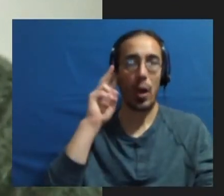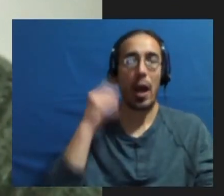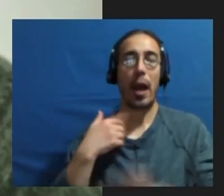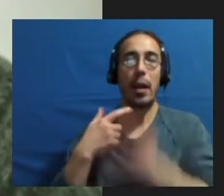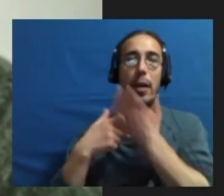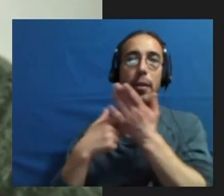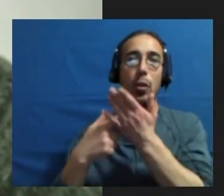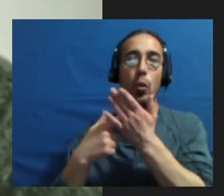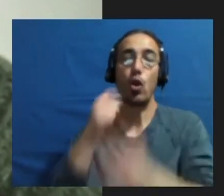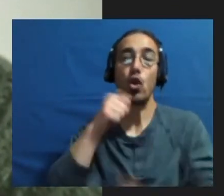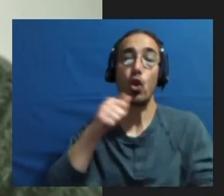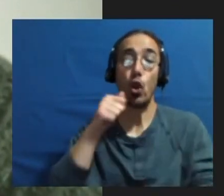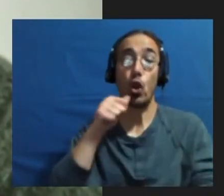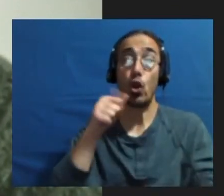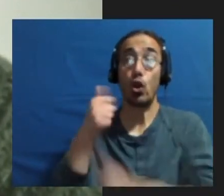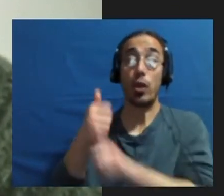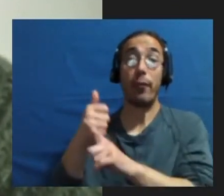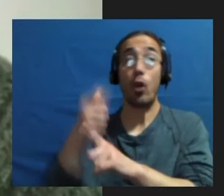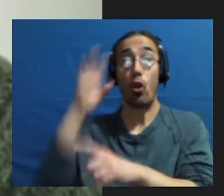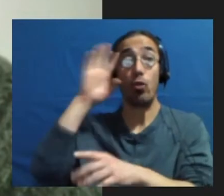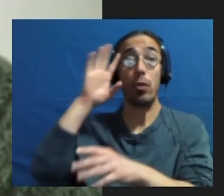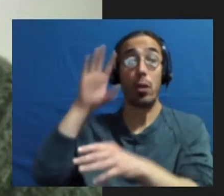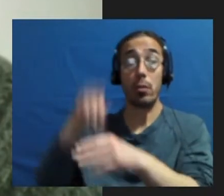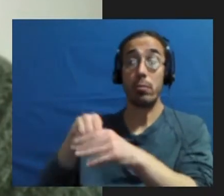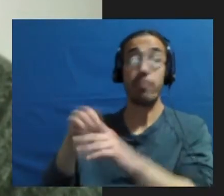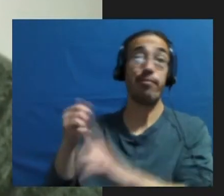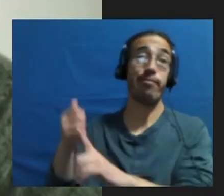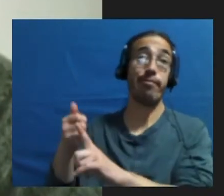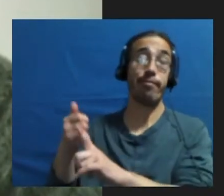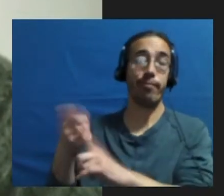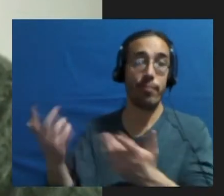who's autistic, and